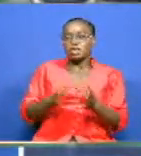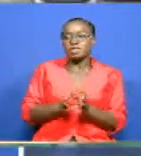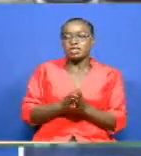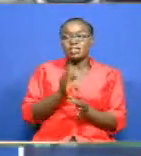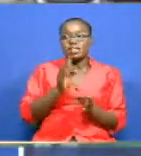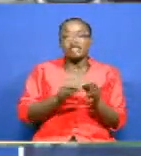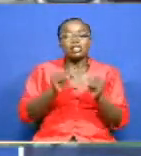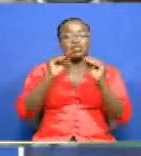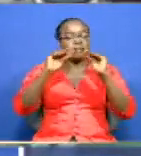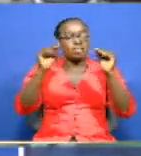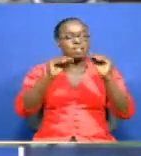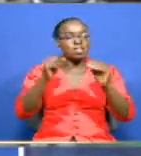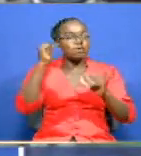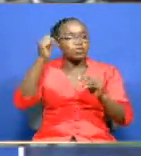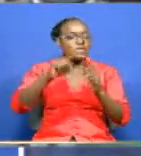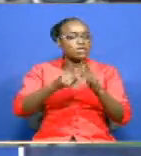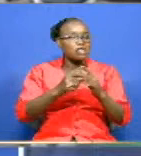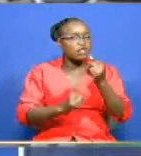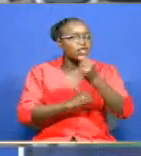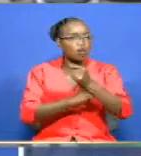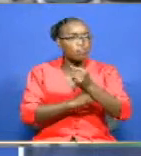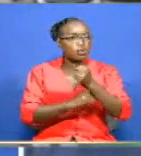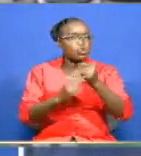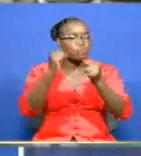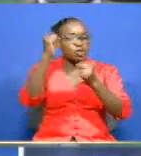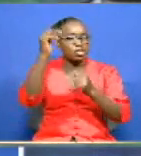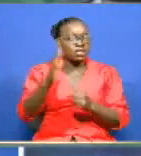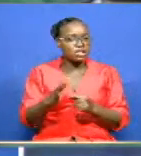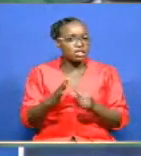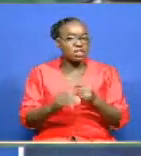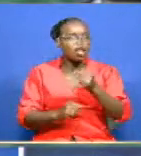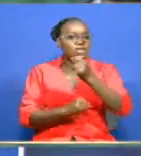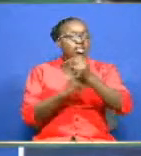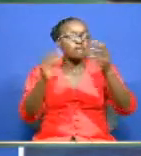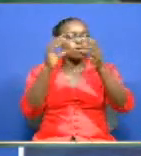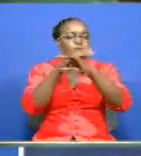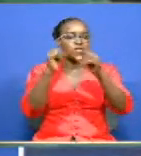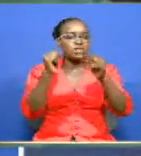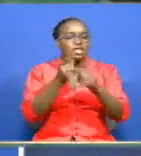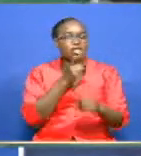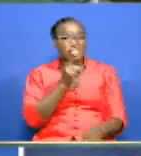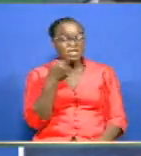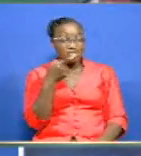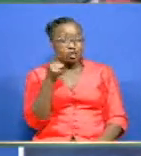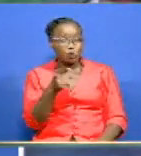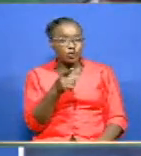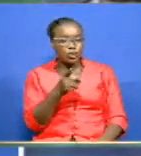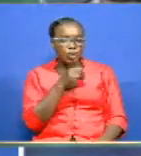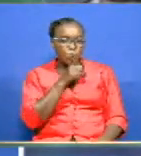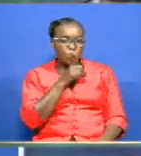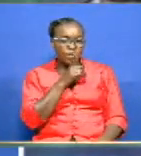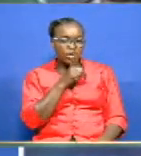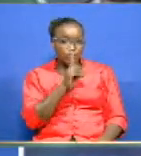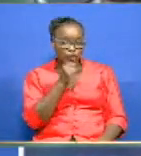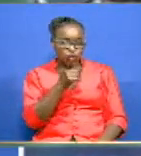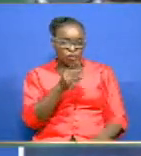wakianza kupiga siasa, kusupport wanasiasa, kusupport president, wanaambiwa usiongee siasa. Wewe ni mwalimu. Na